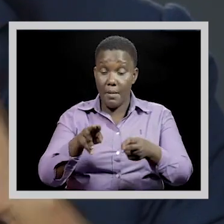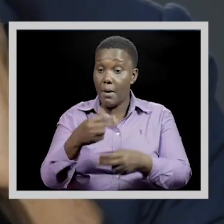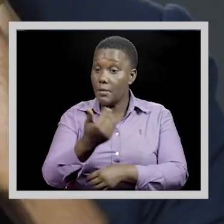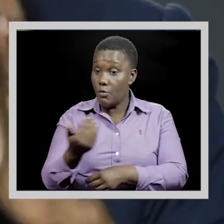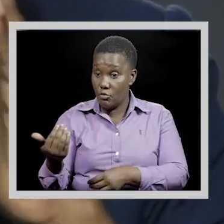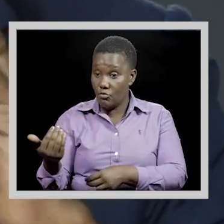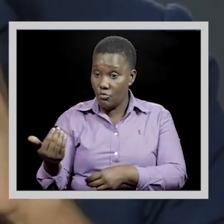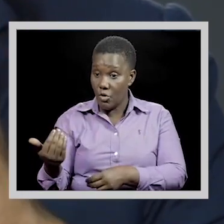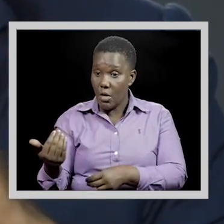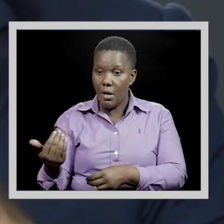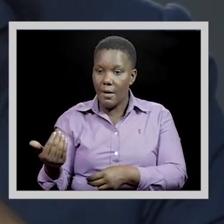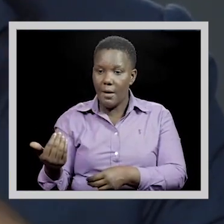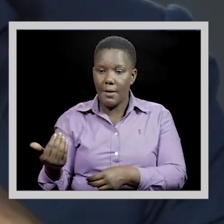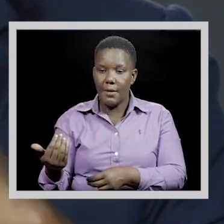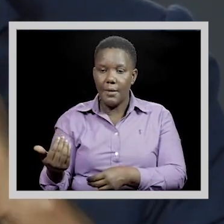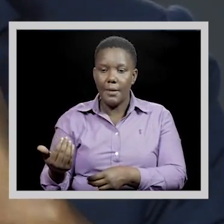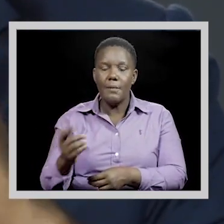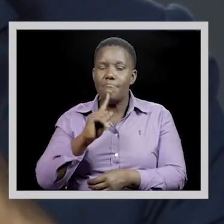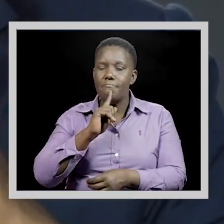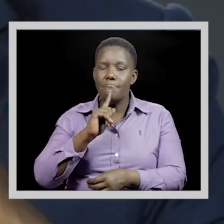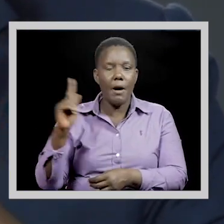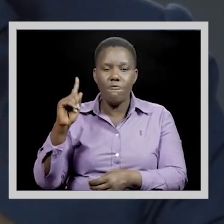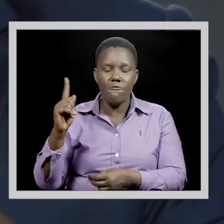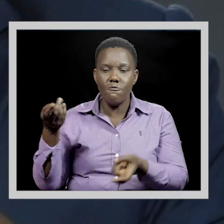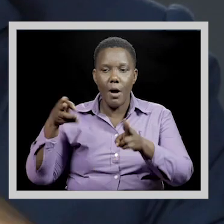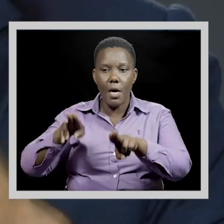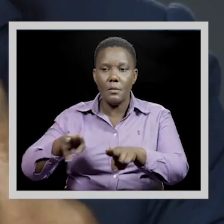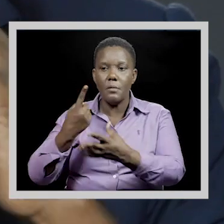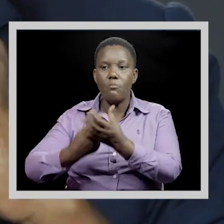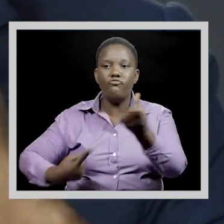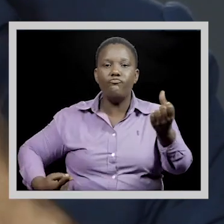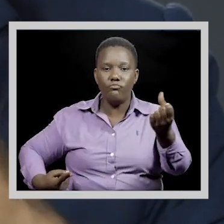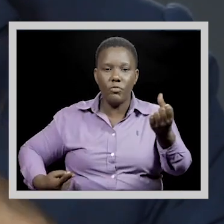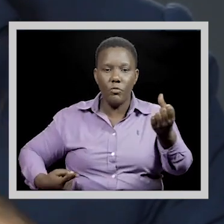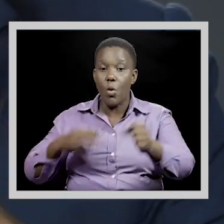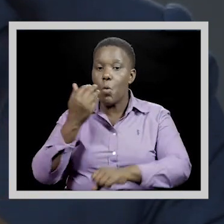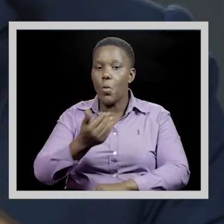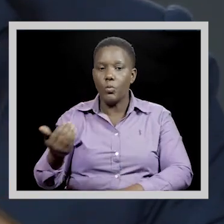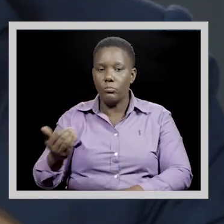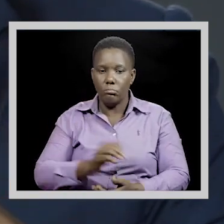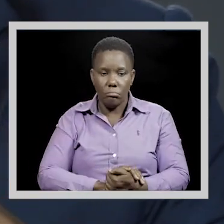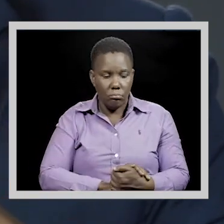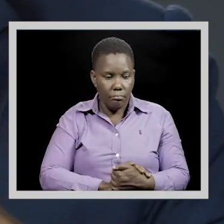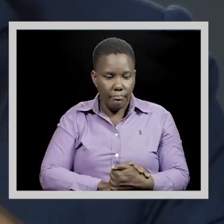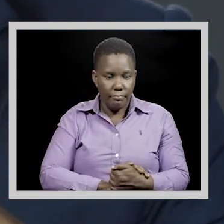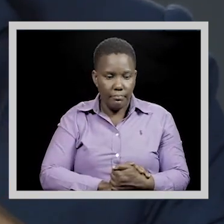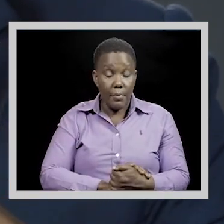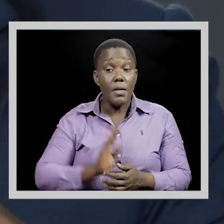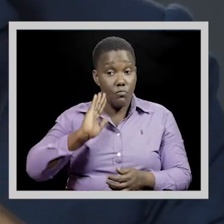court, we discourage directly that the corporal punishment as it is should not be imposed on a